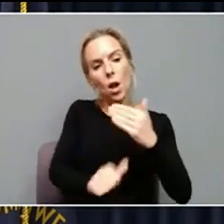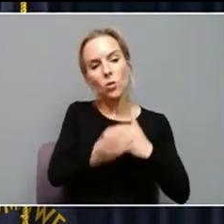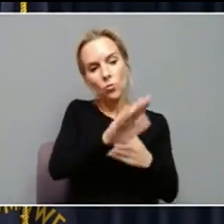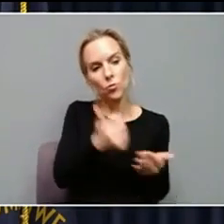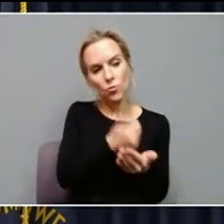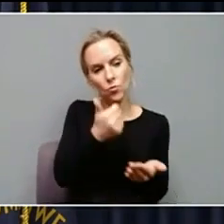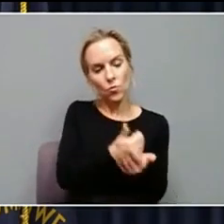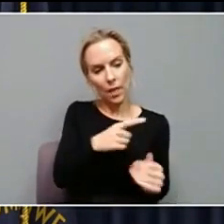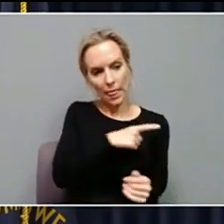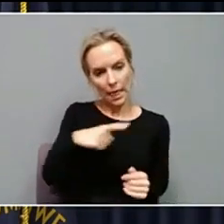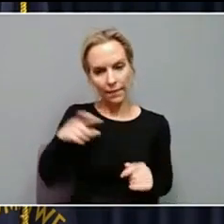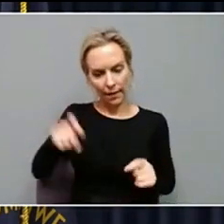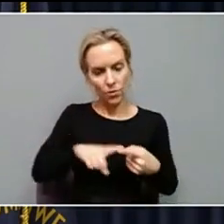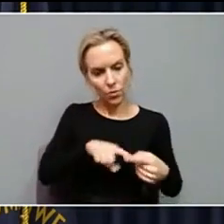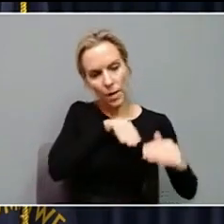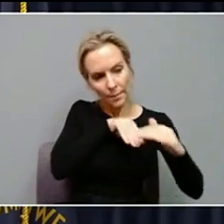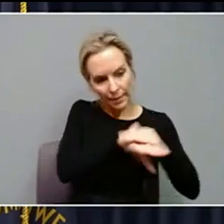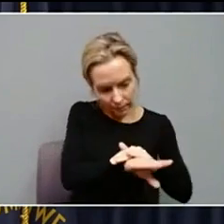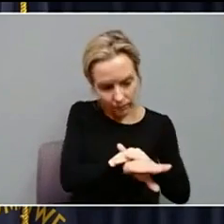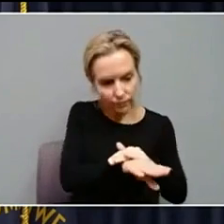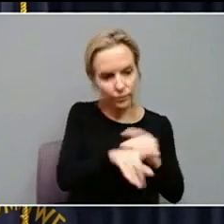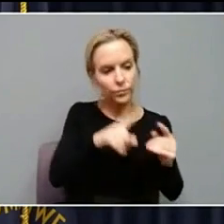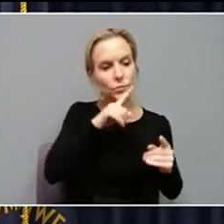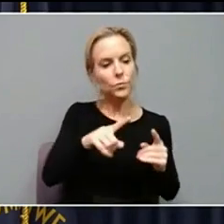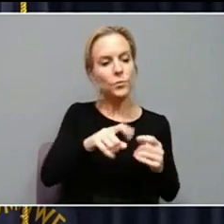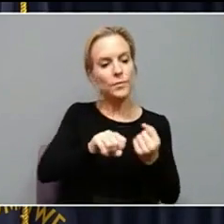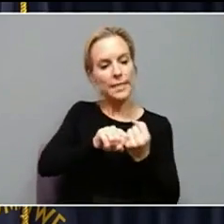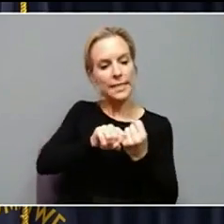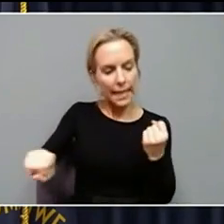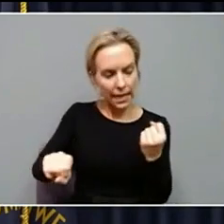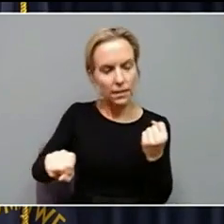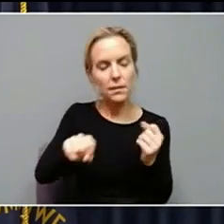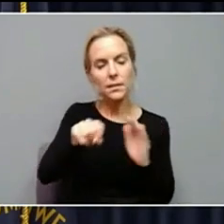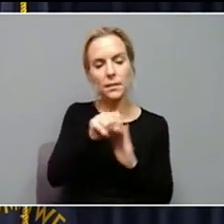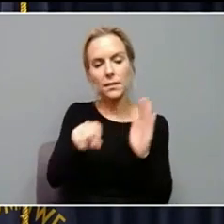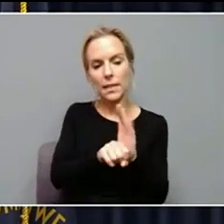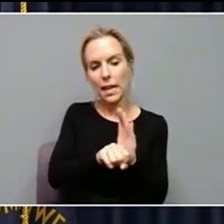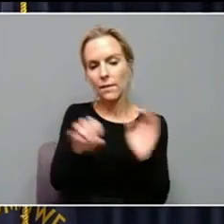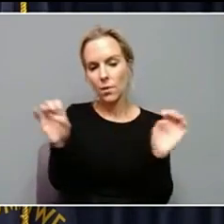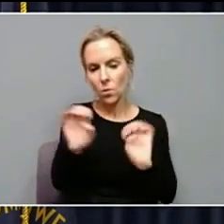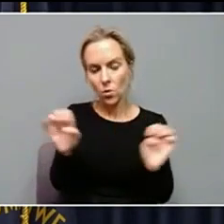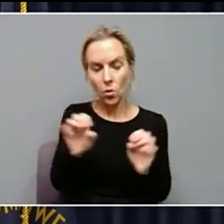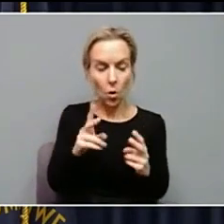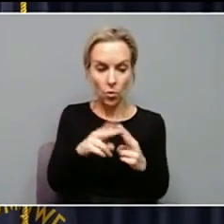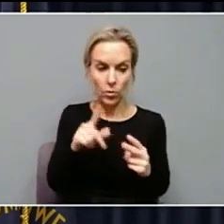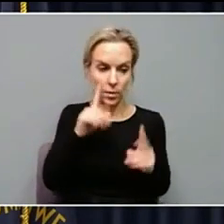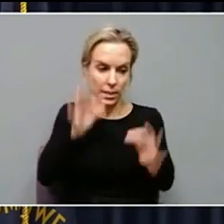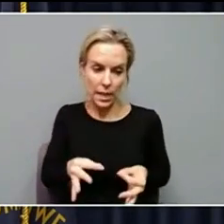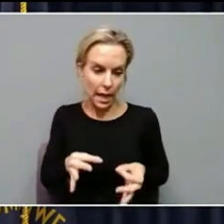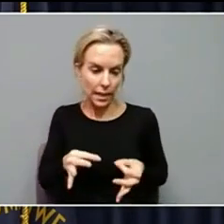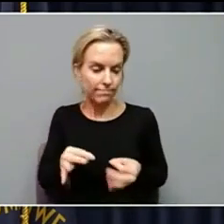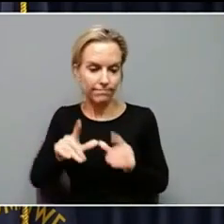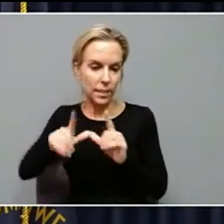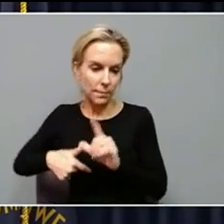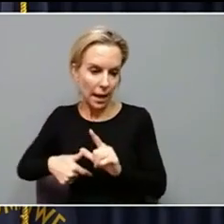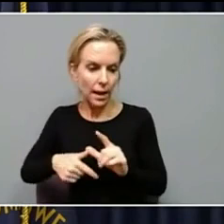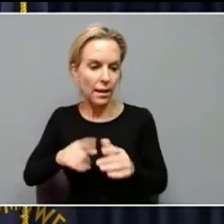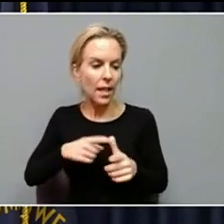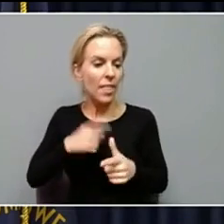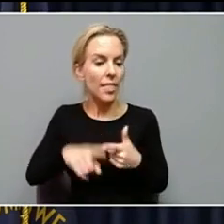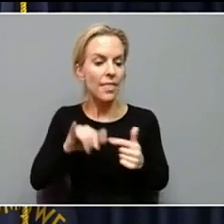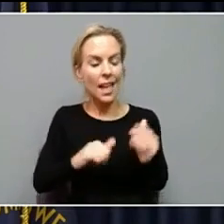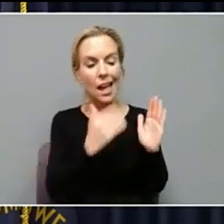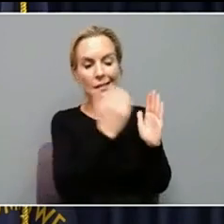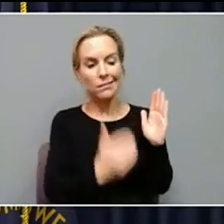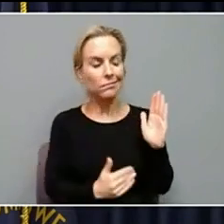in and to extend the state of emergency, or if they choose not to, all those steps go away and